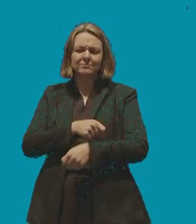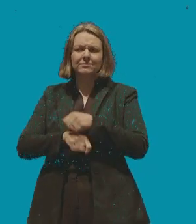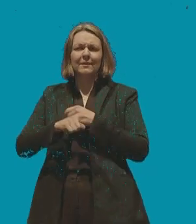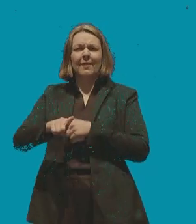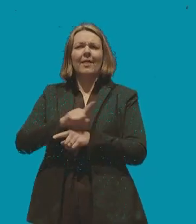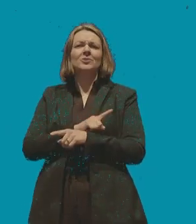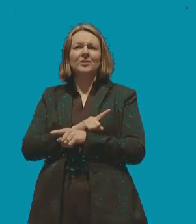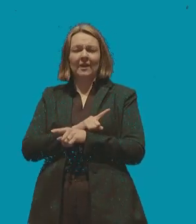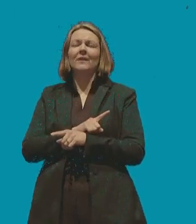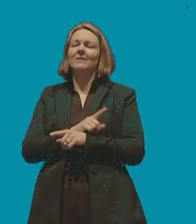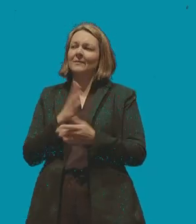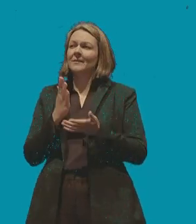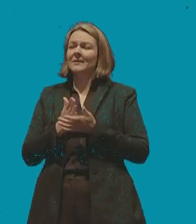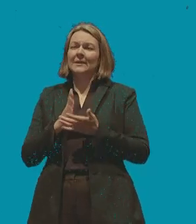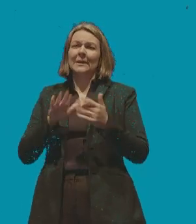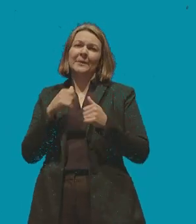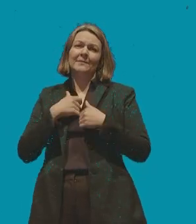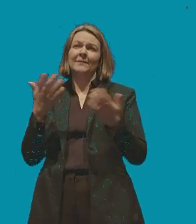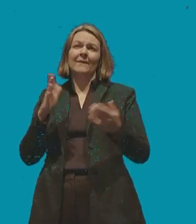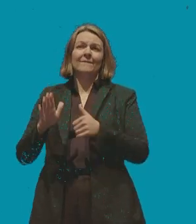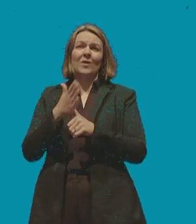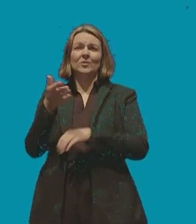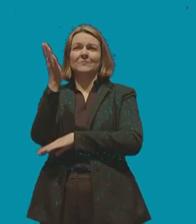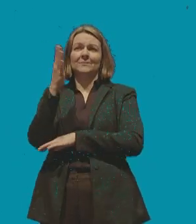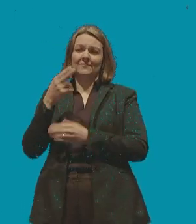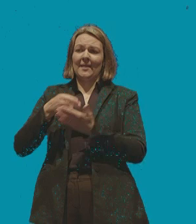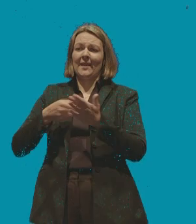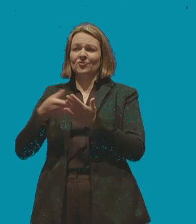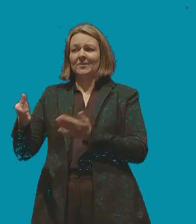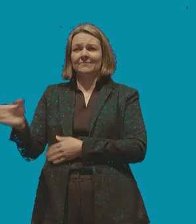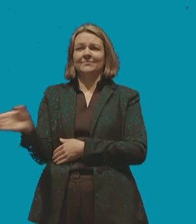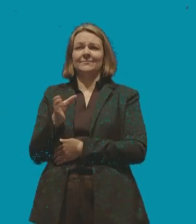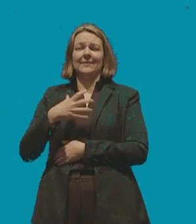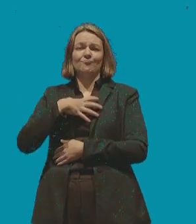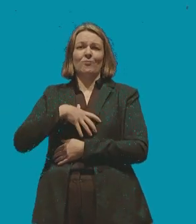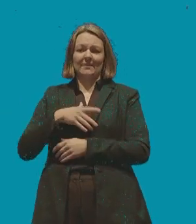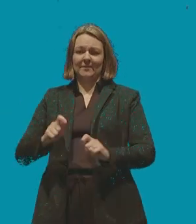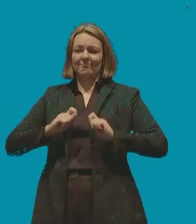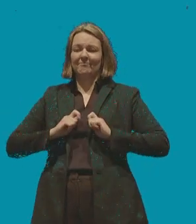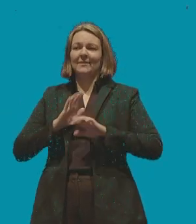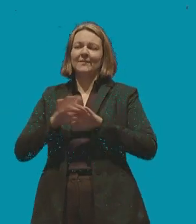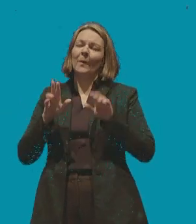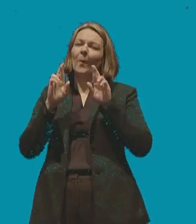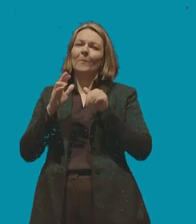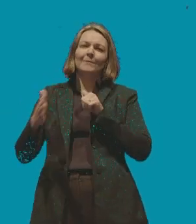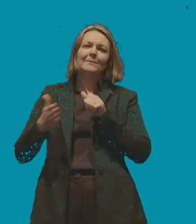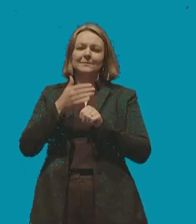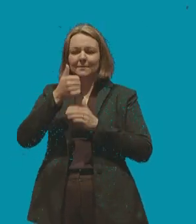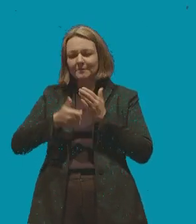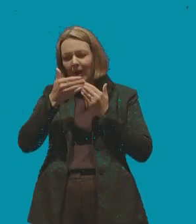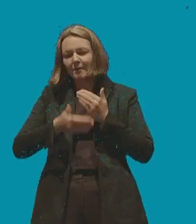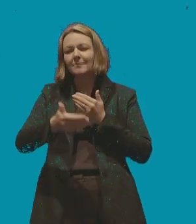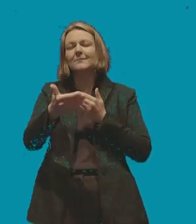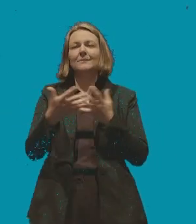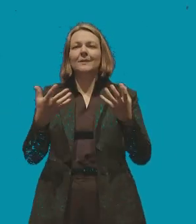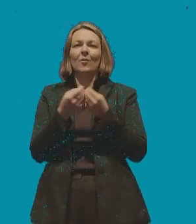been a privilege and honour to address you for the first time since my election as President, and I hope this is the start of a long and fraternal